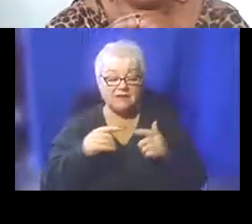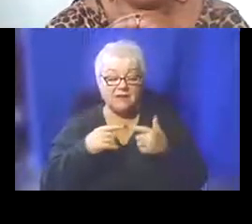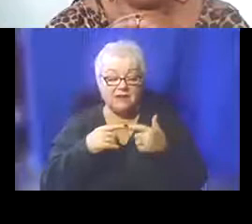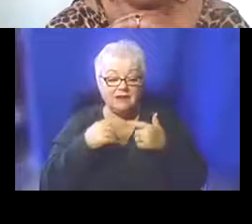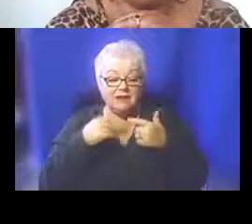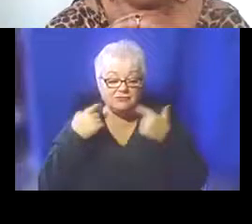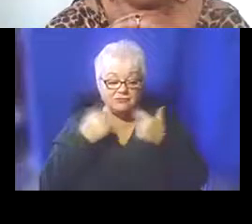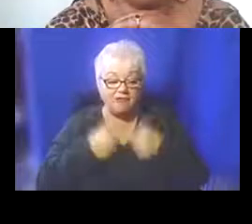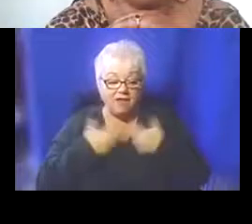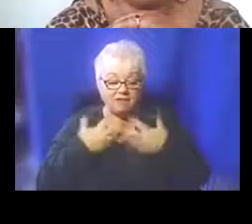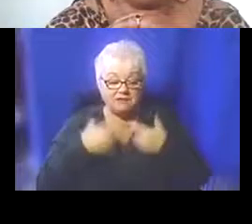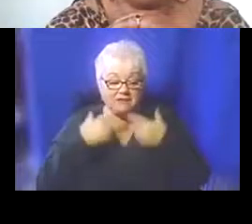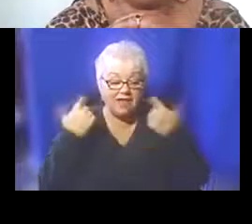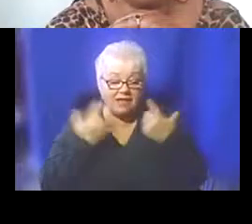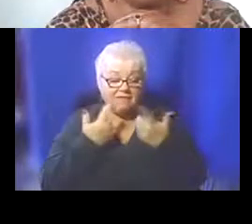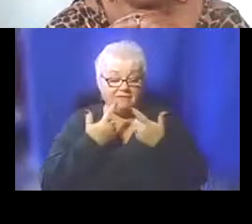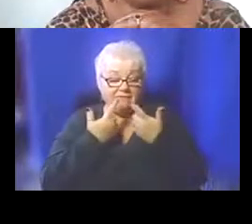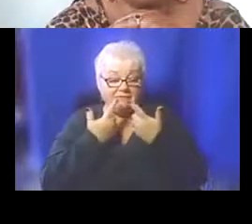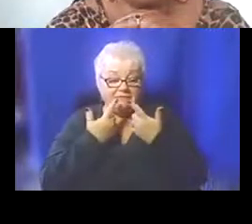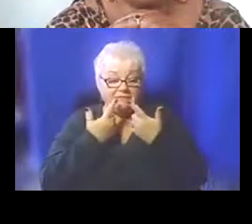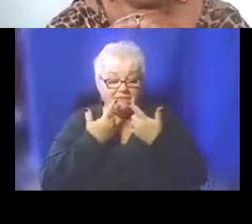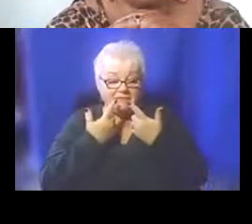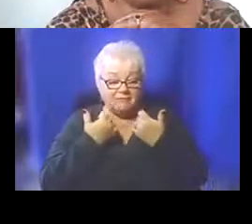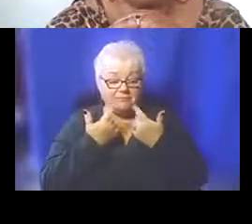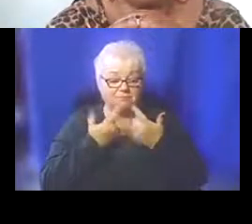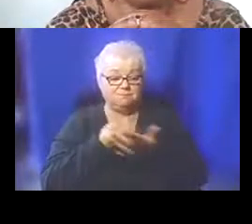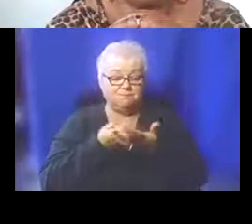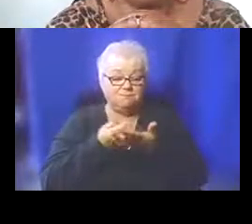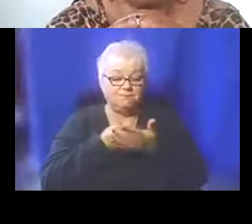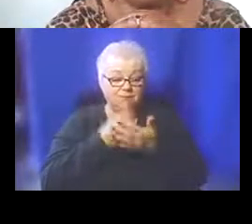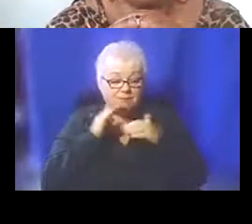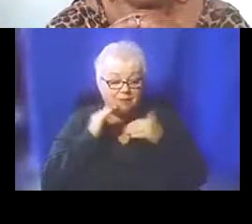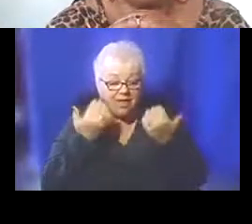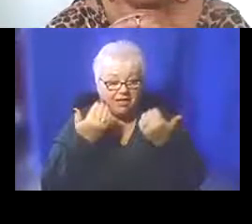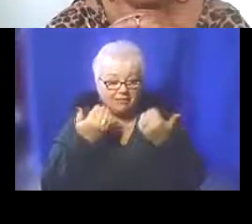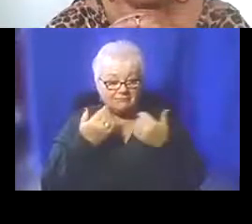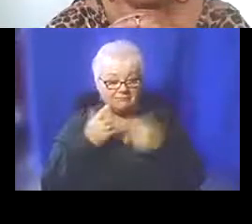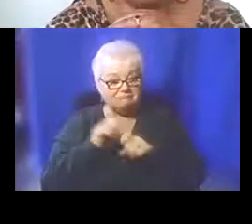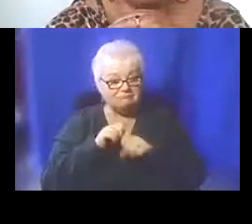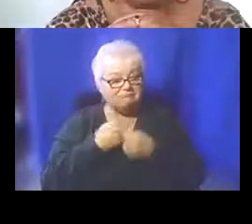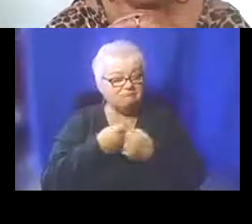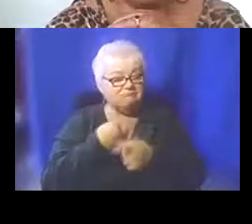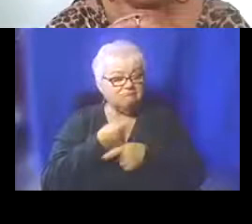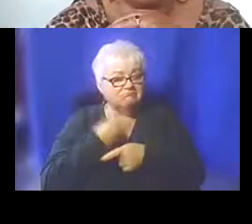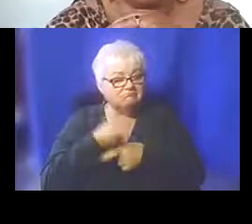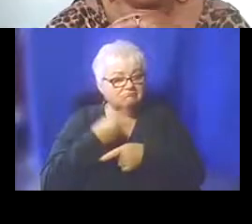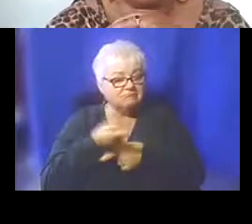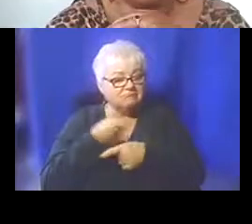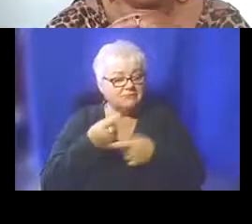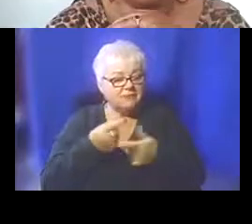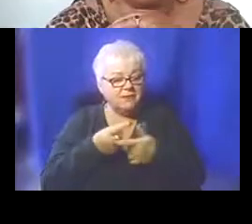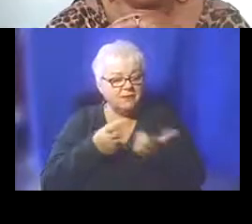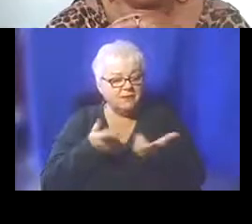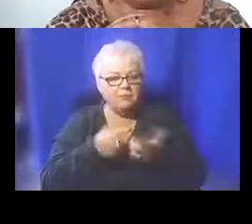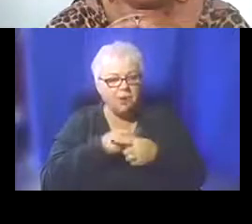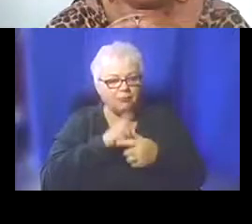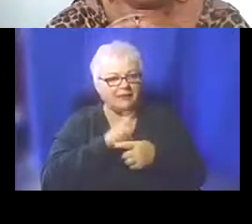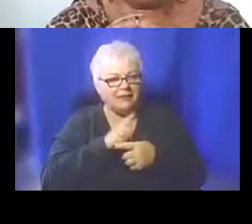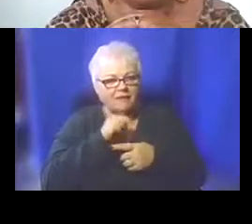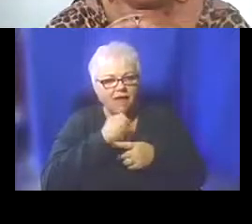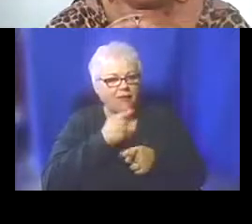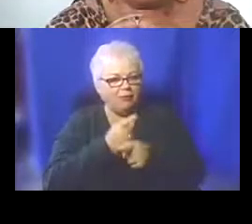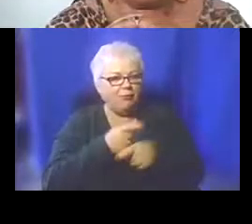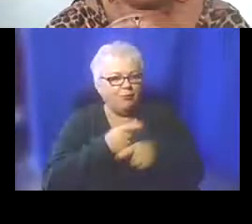giggle, smile, engage in socially appropriate behavior that's socially inappropriate given that